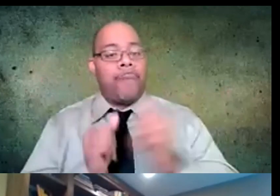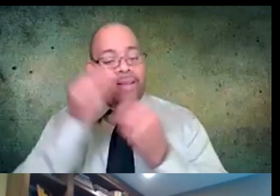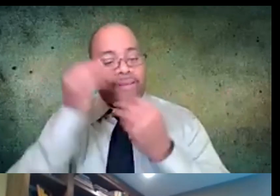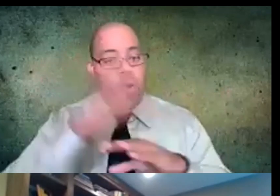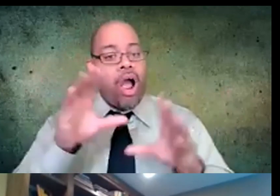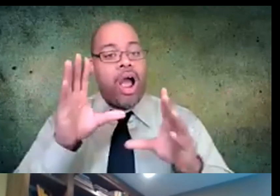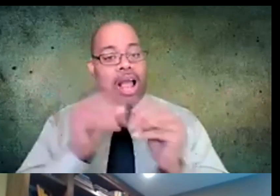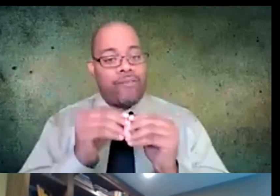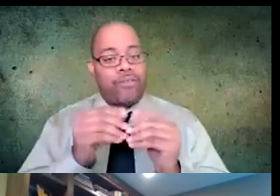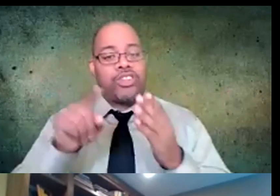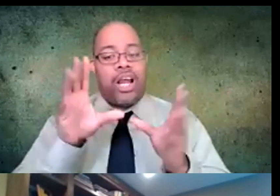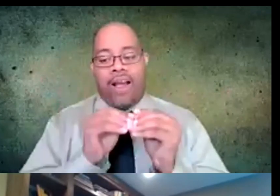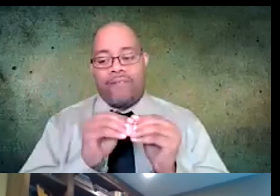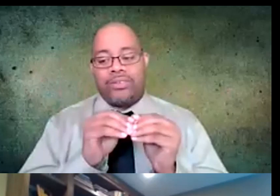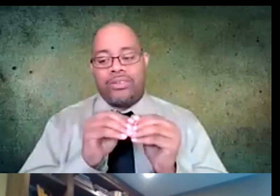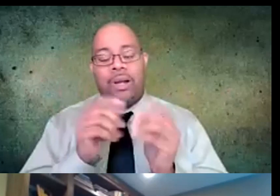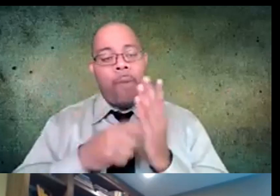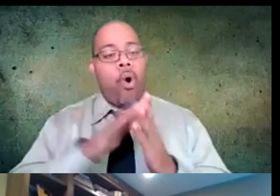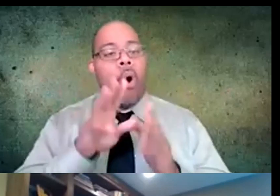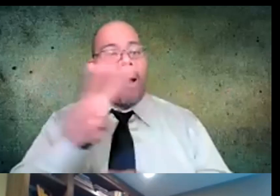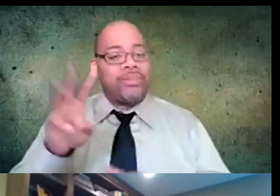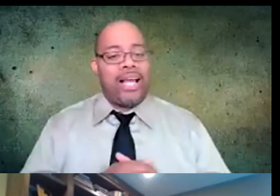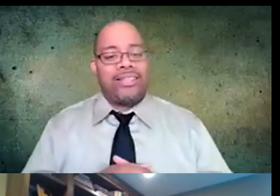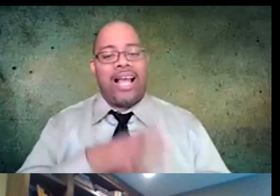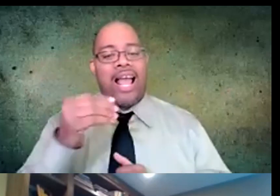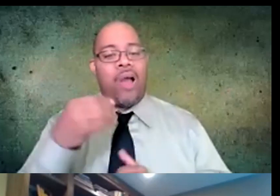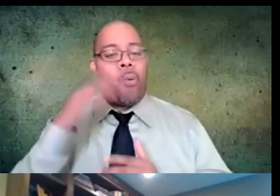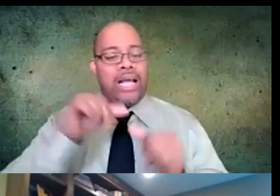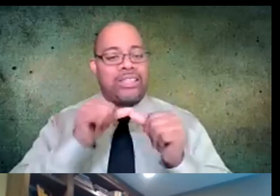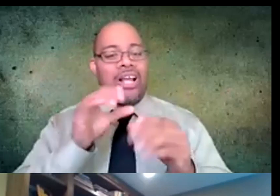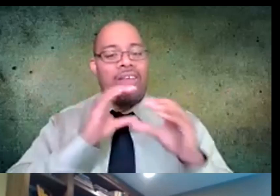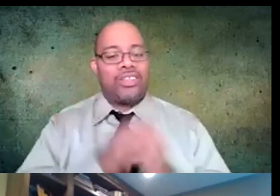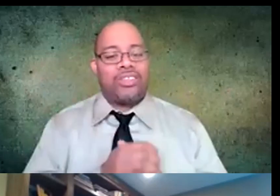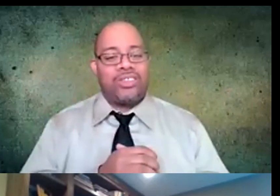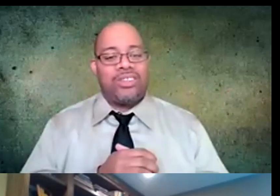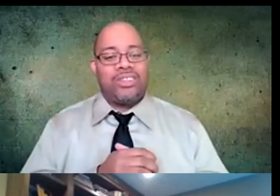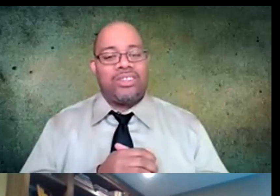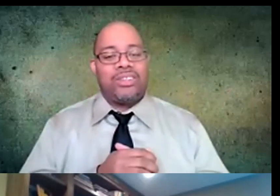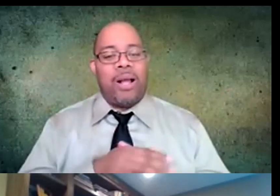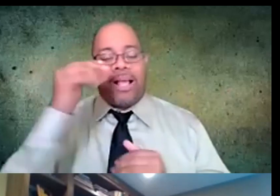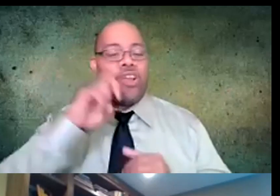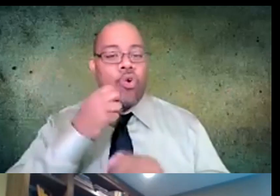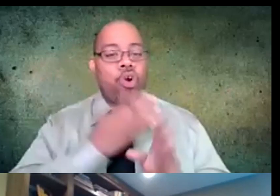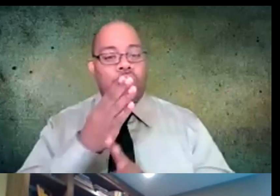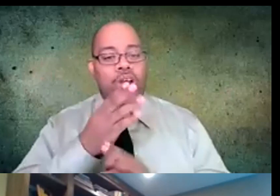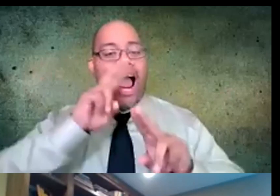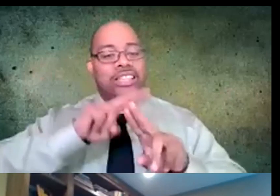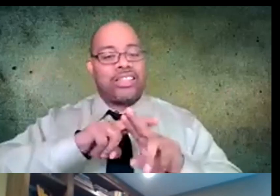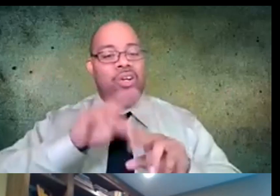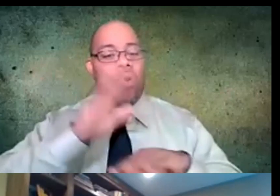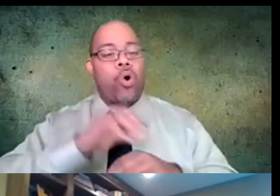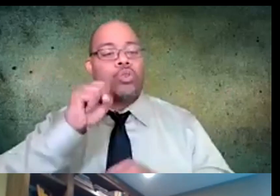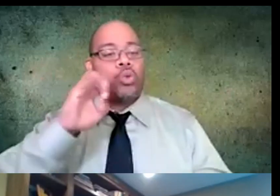please check out the conference booklet on our website. And we're going to continue the conversation with Black in Neuro careers via the hashtag on social